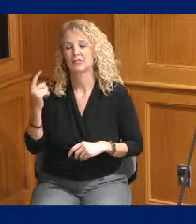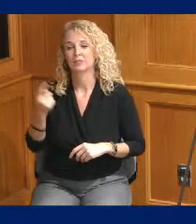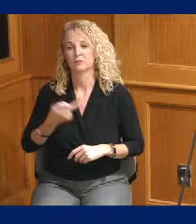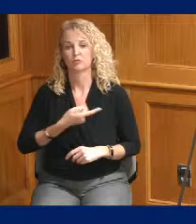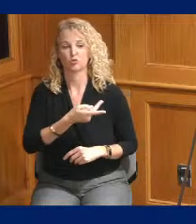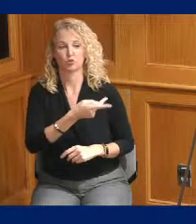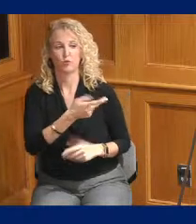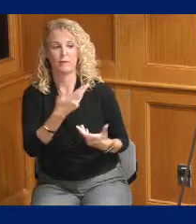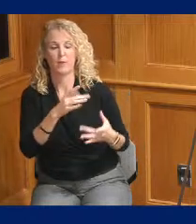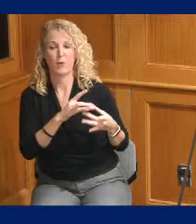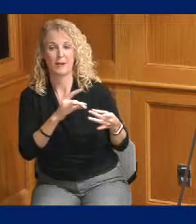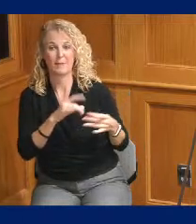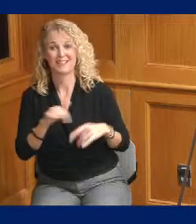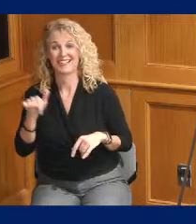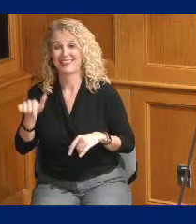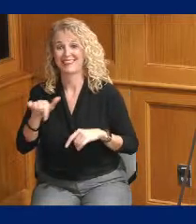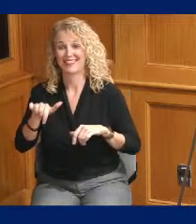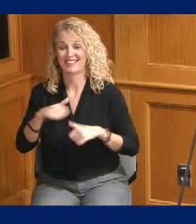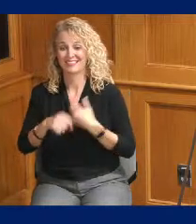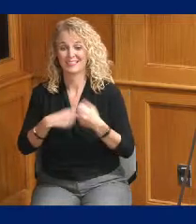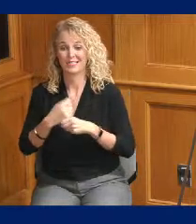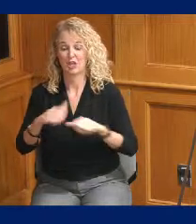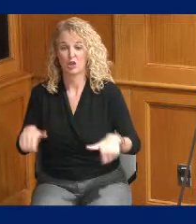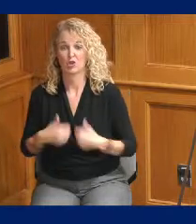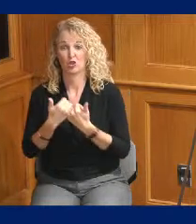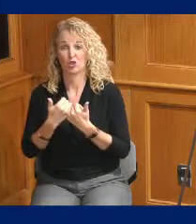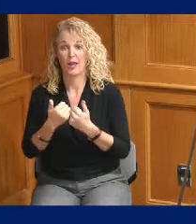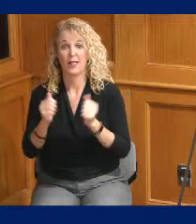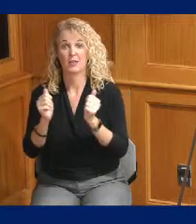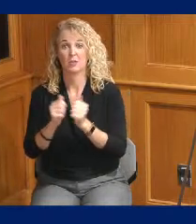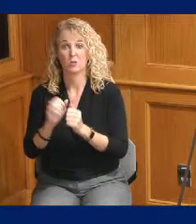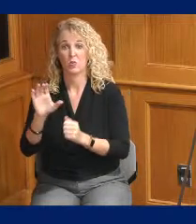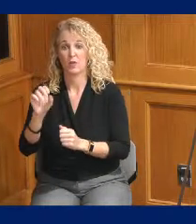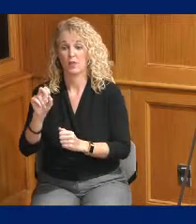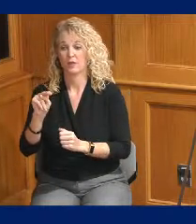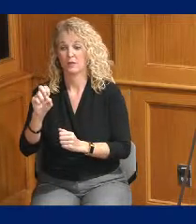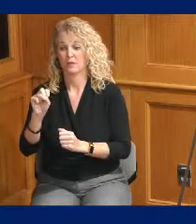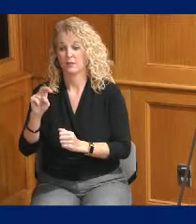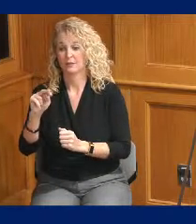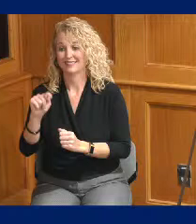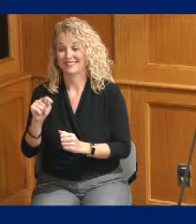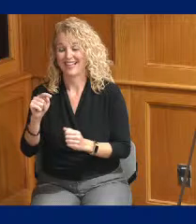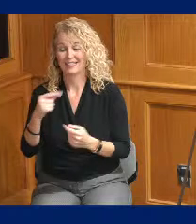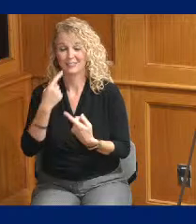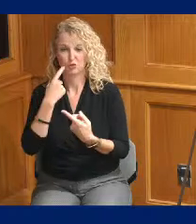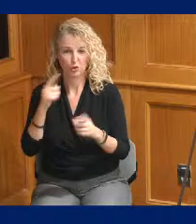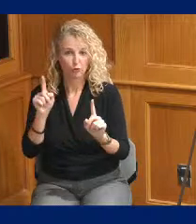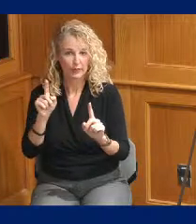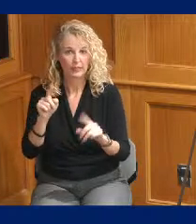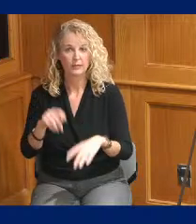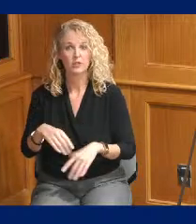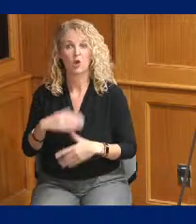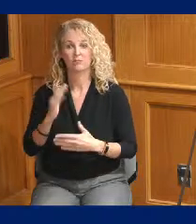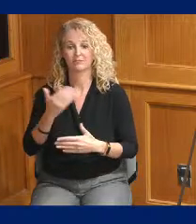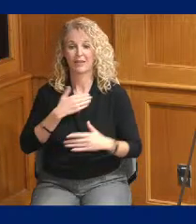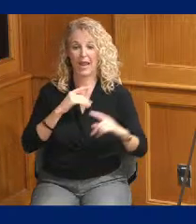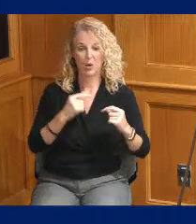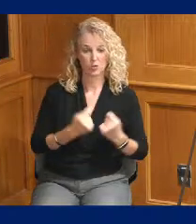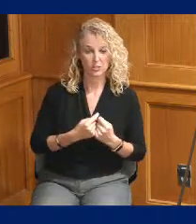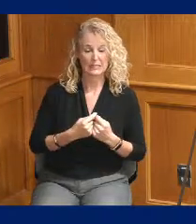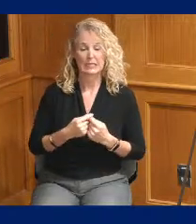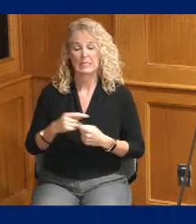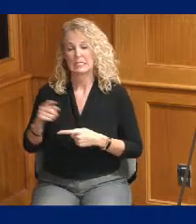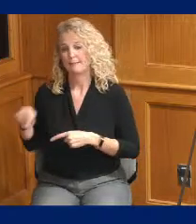Diana. This was an incredibly challenging year given the consent decree. So I want to thank MSD as well as our team who's here, Joe Graff,